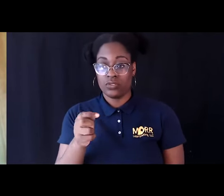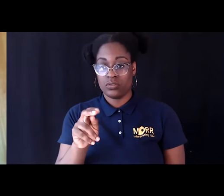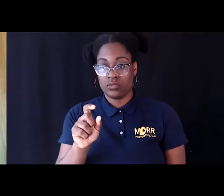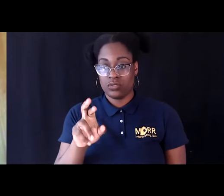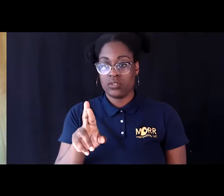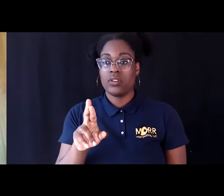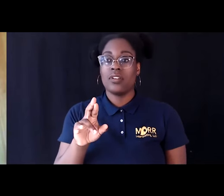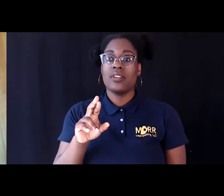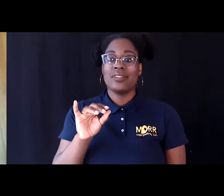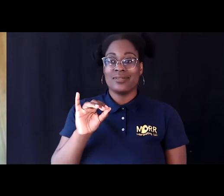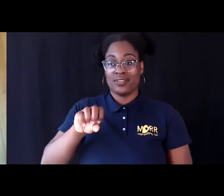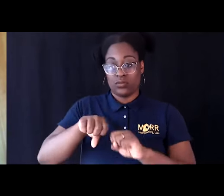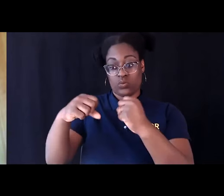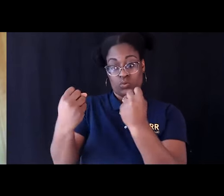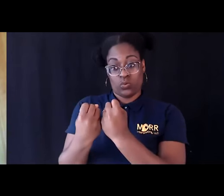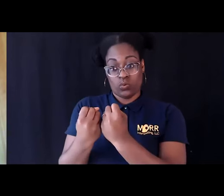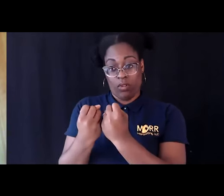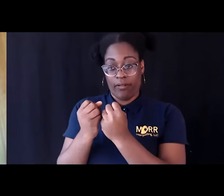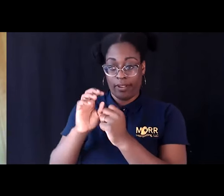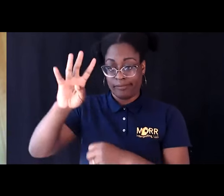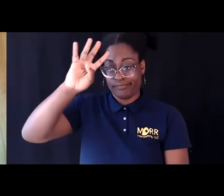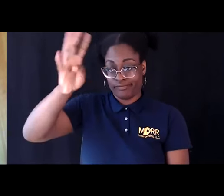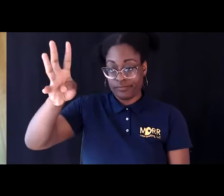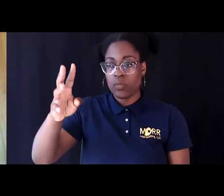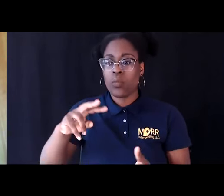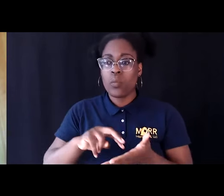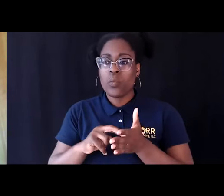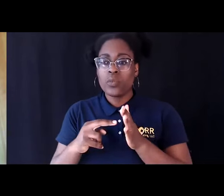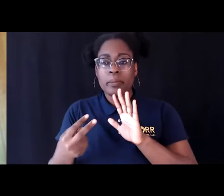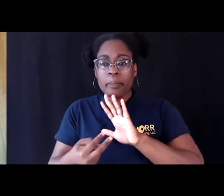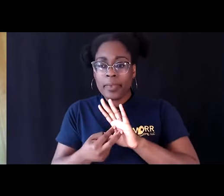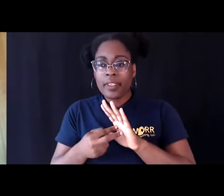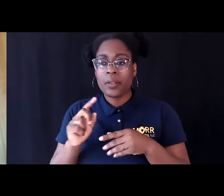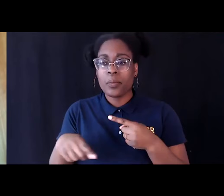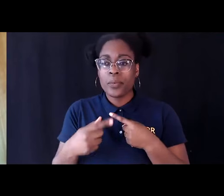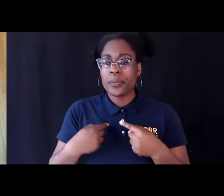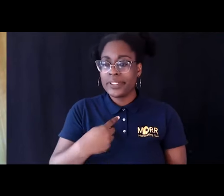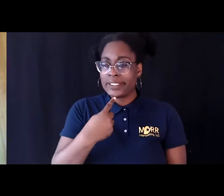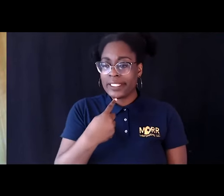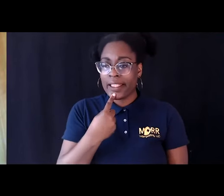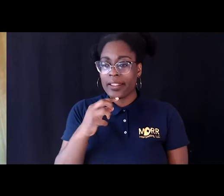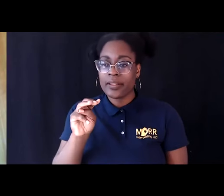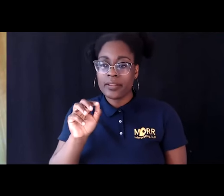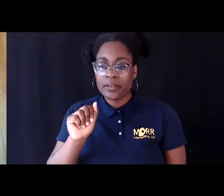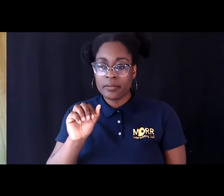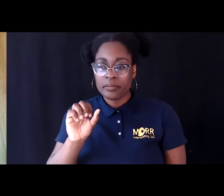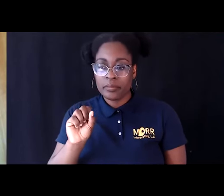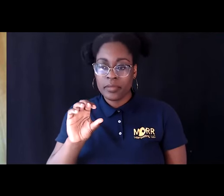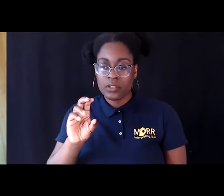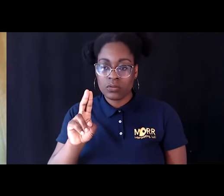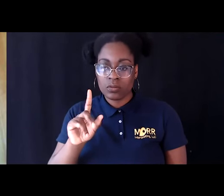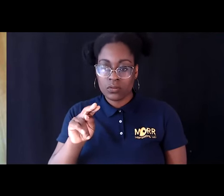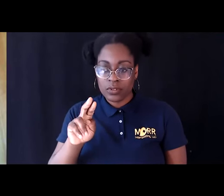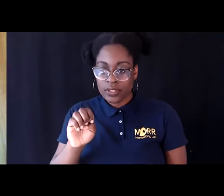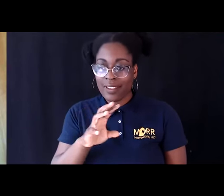does it mean when we say masculine and feminine energies and aspects, especially when we use these terms to describe people and ideas